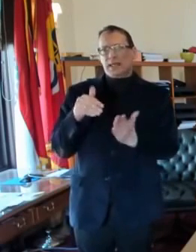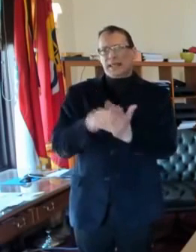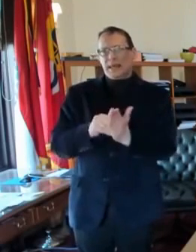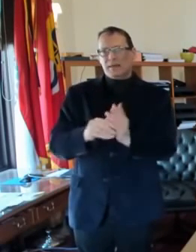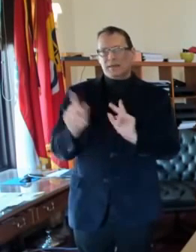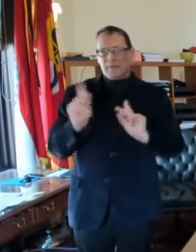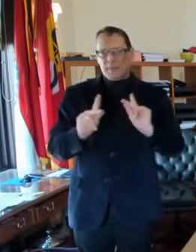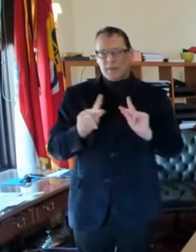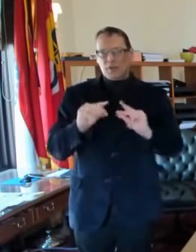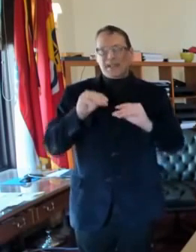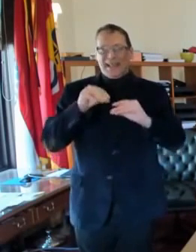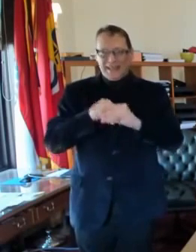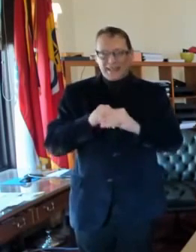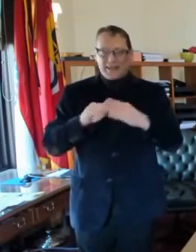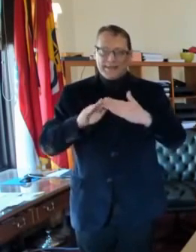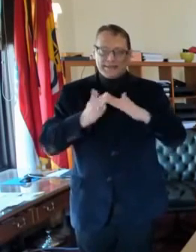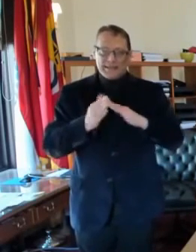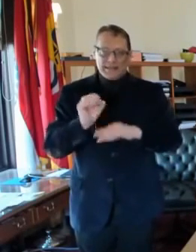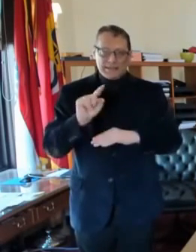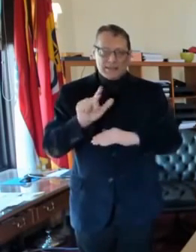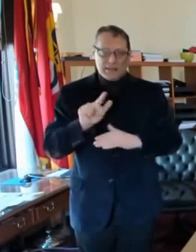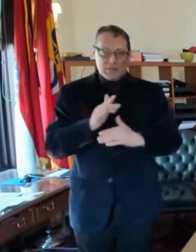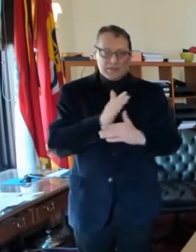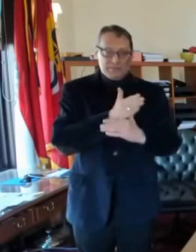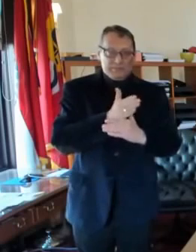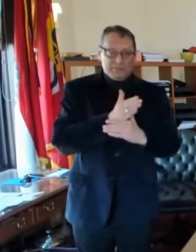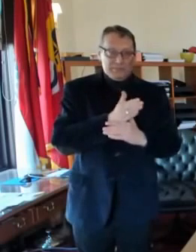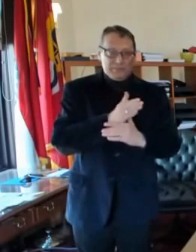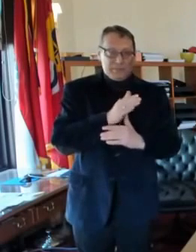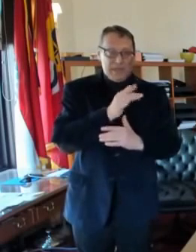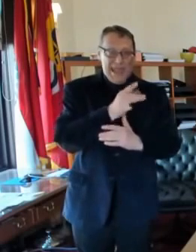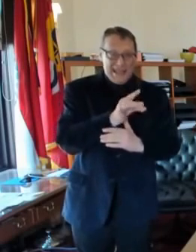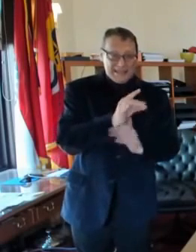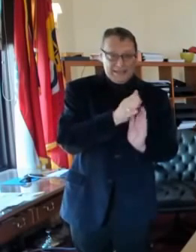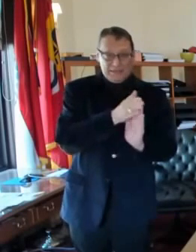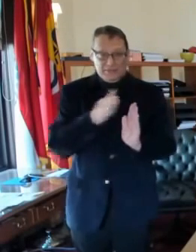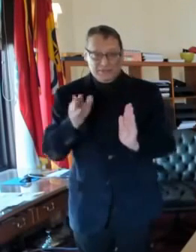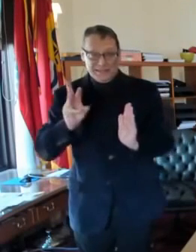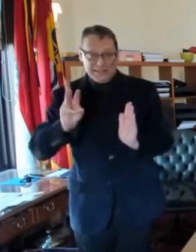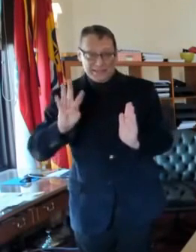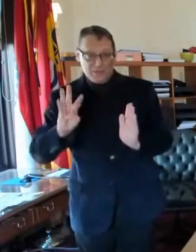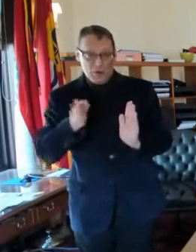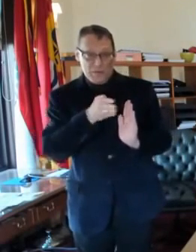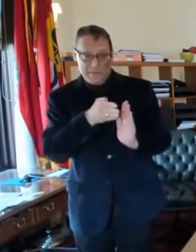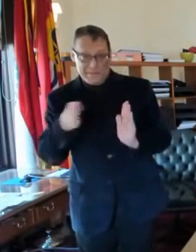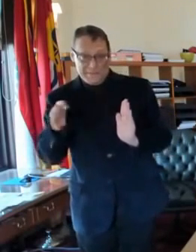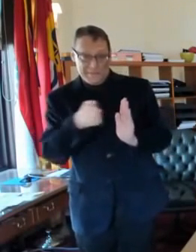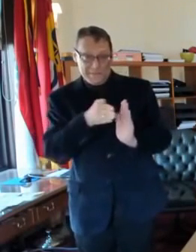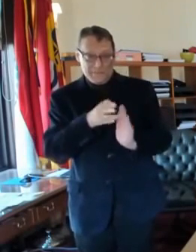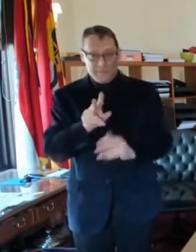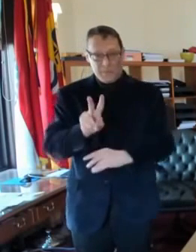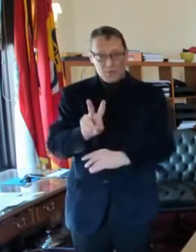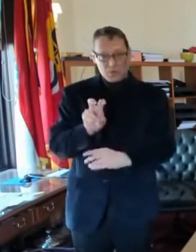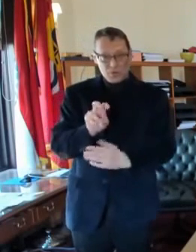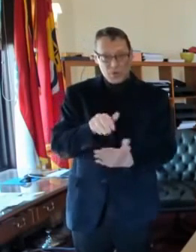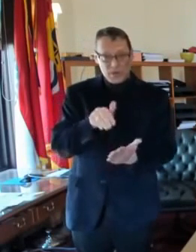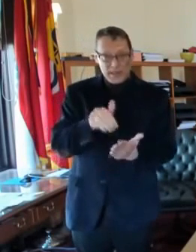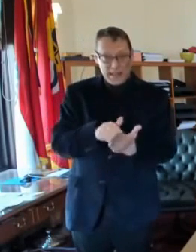city of St. Louis that are between the ages of 18 and 64. And of those 200,000